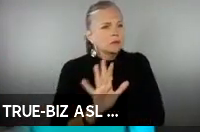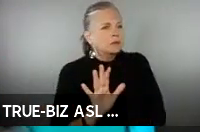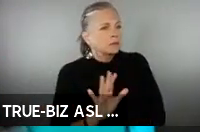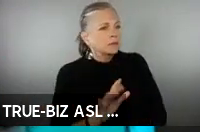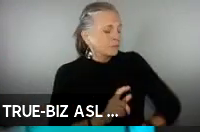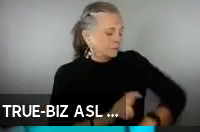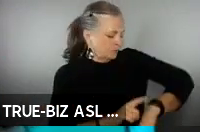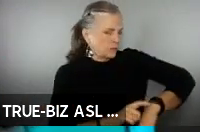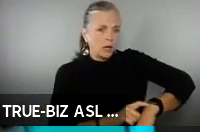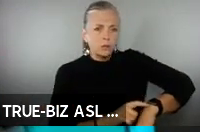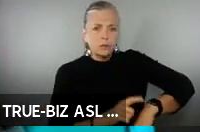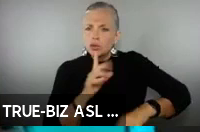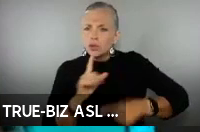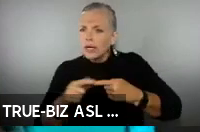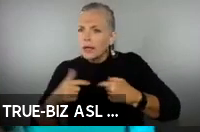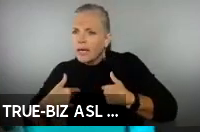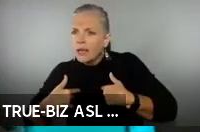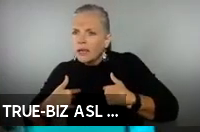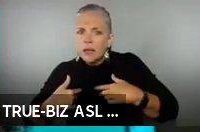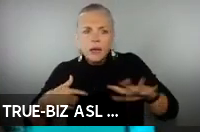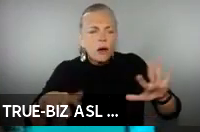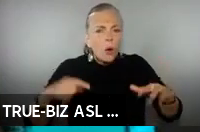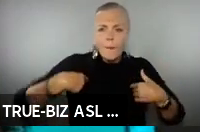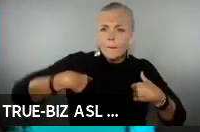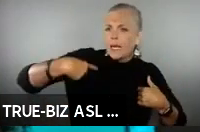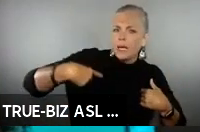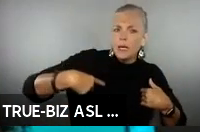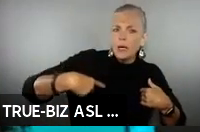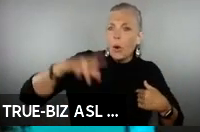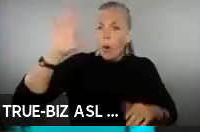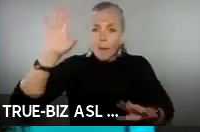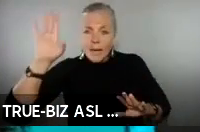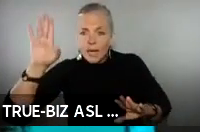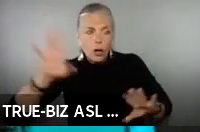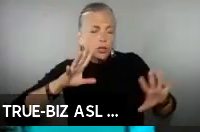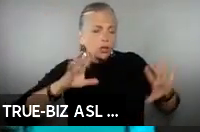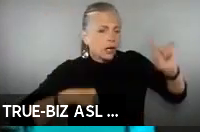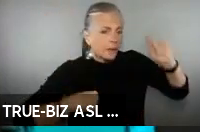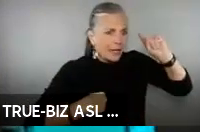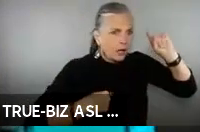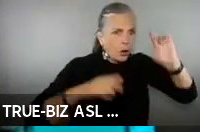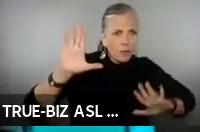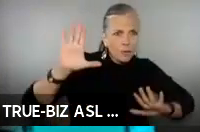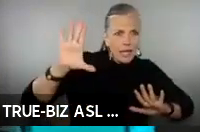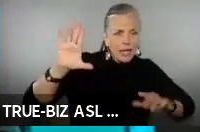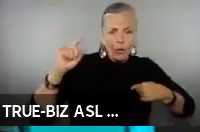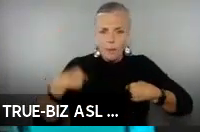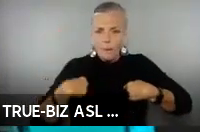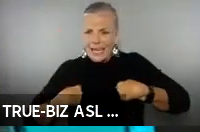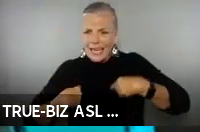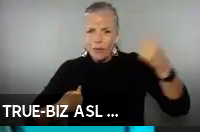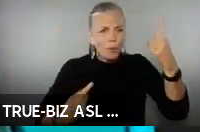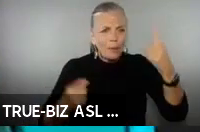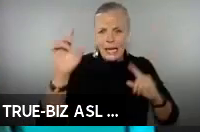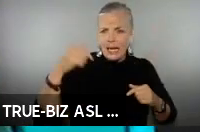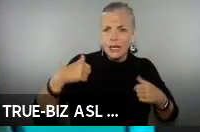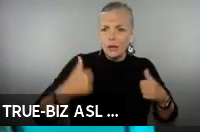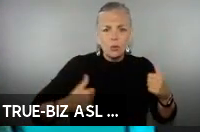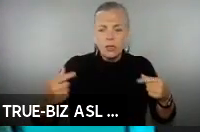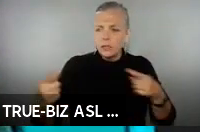You talking to me? Or me? Or me? I think he's asking me.